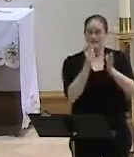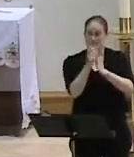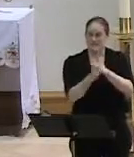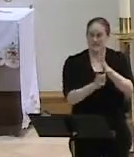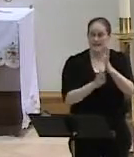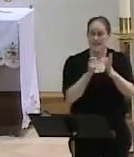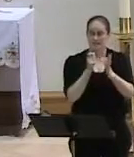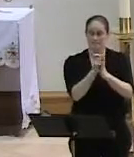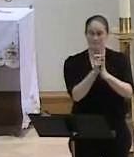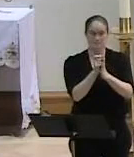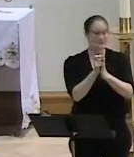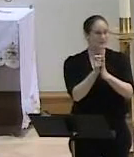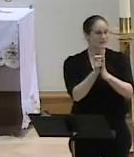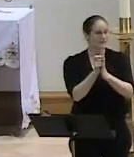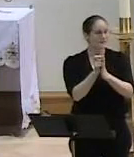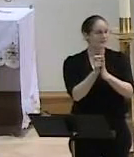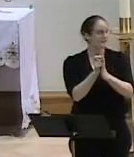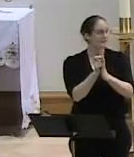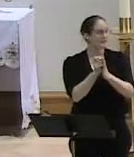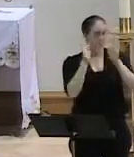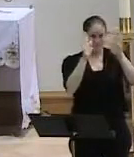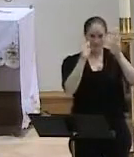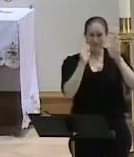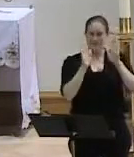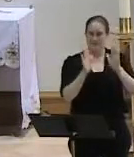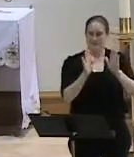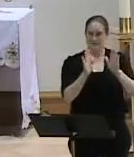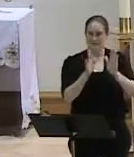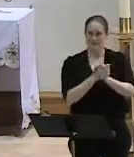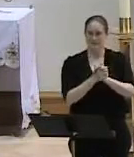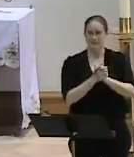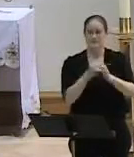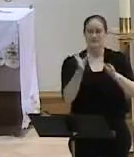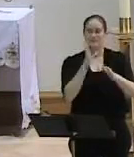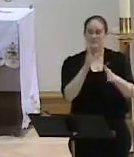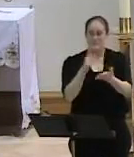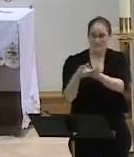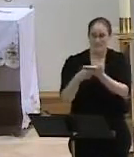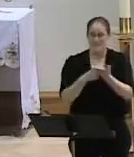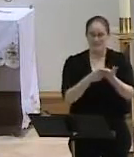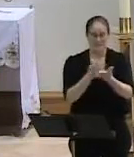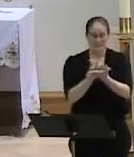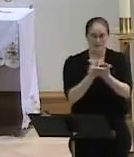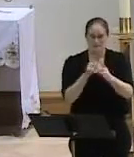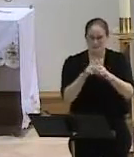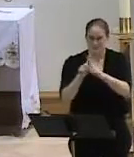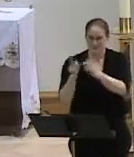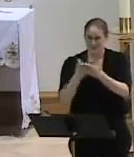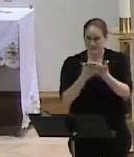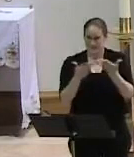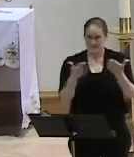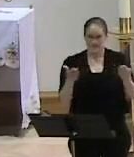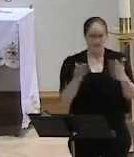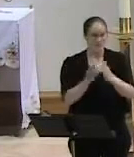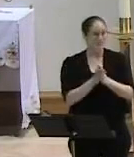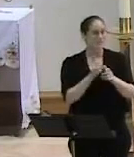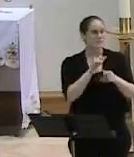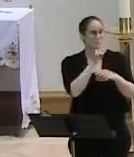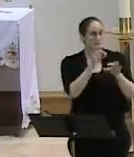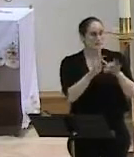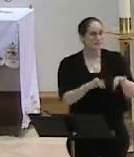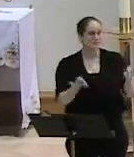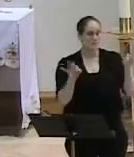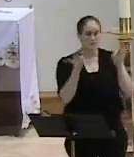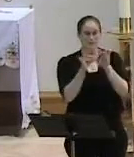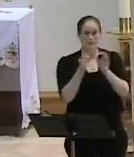and they have been fabulous because we've talked about a lot of things, and it was good that we dug into stuff that's hard.